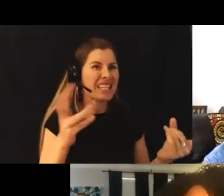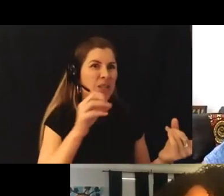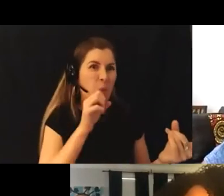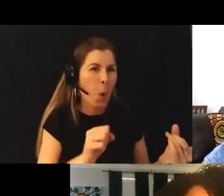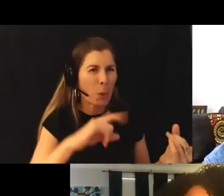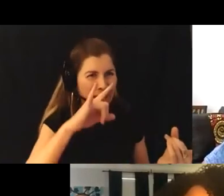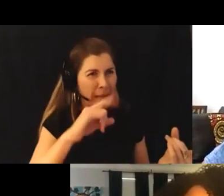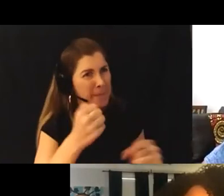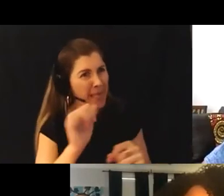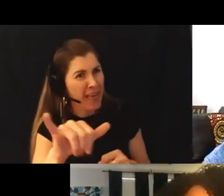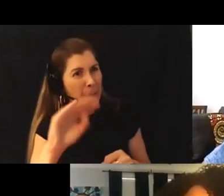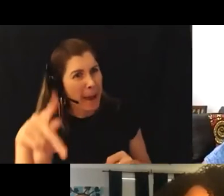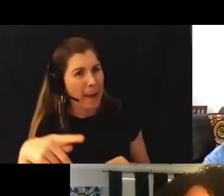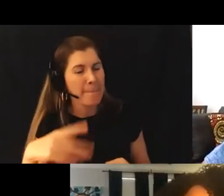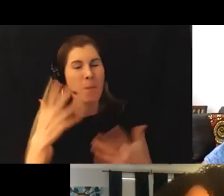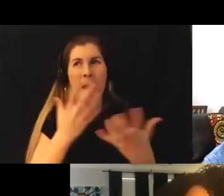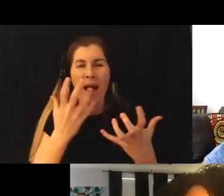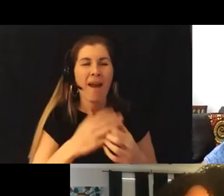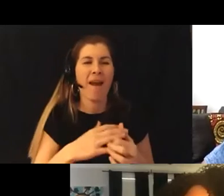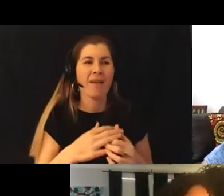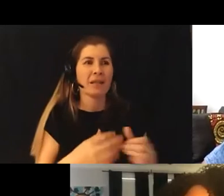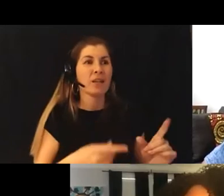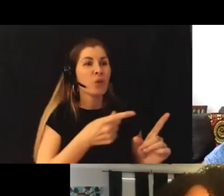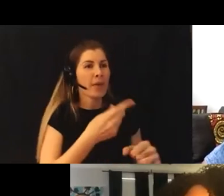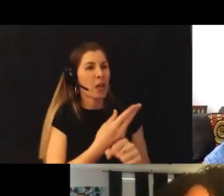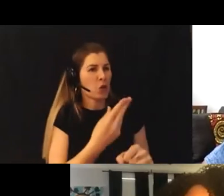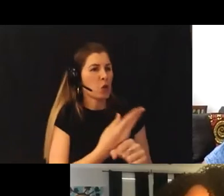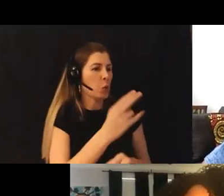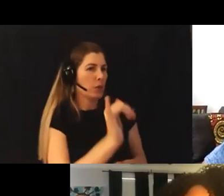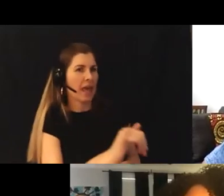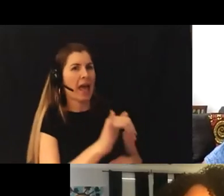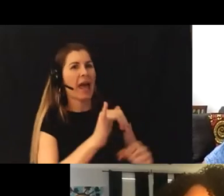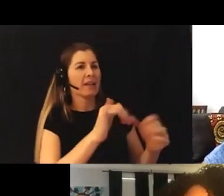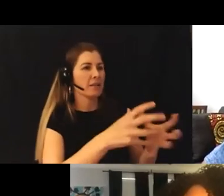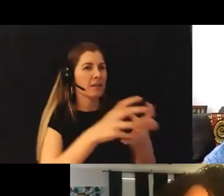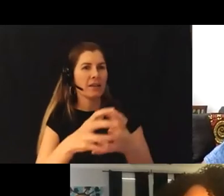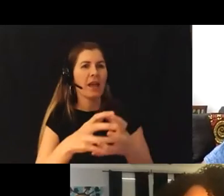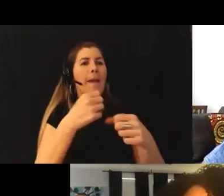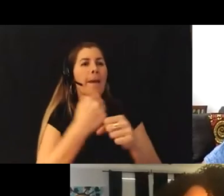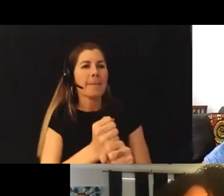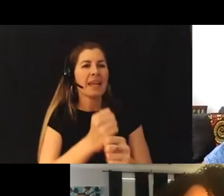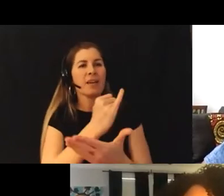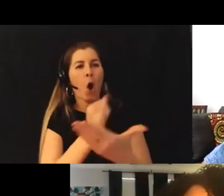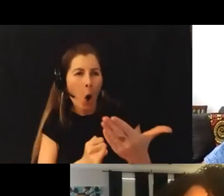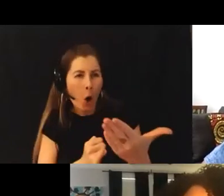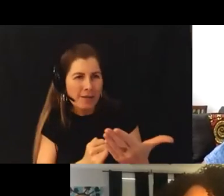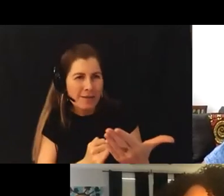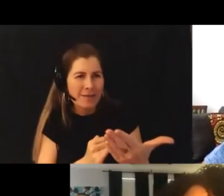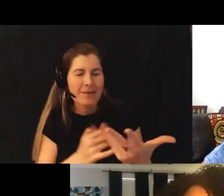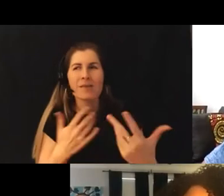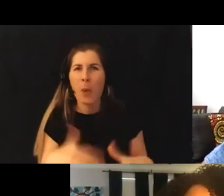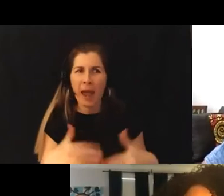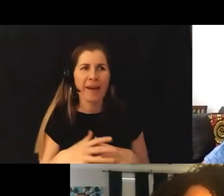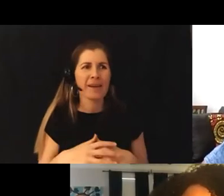so one, utilizing a peer-created work and then building an artistic response to it. So I think that's one of the things. And then